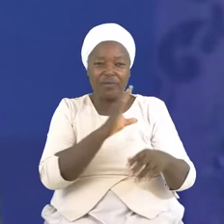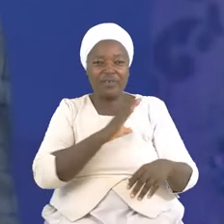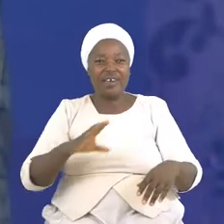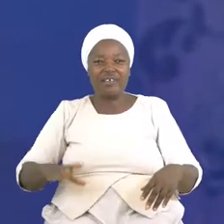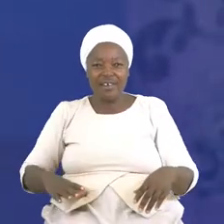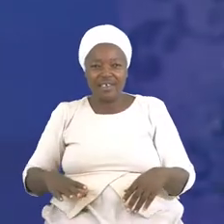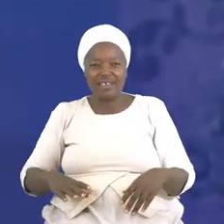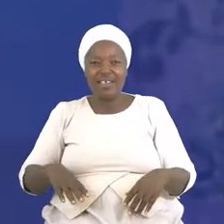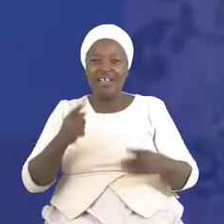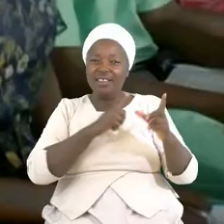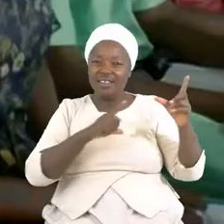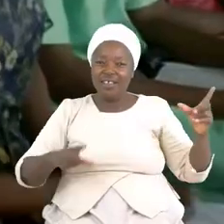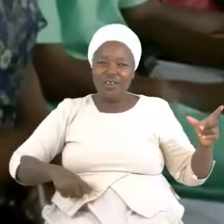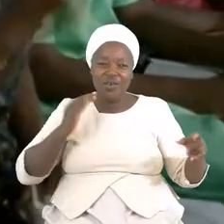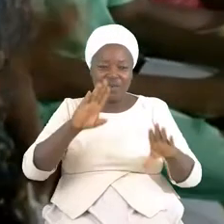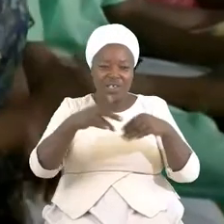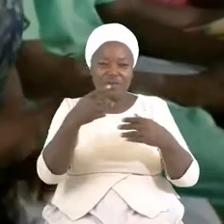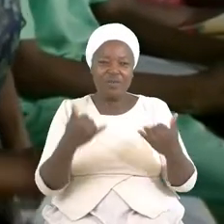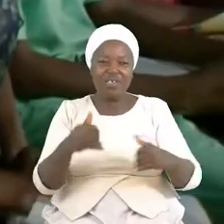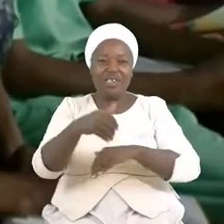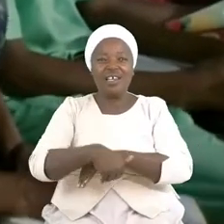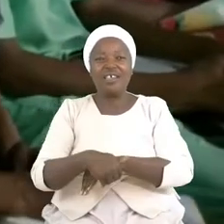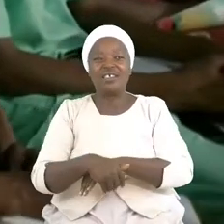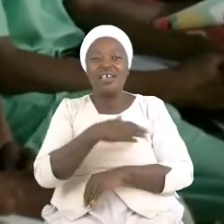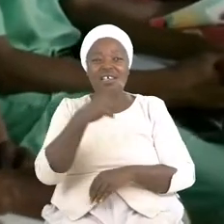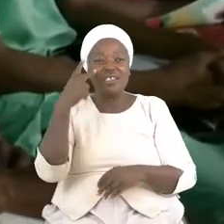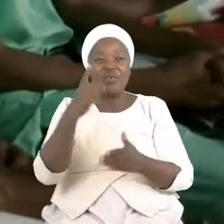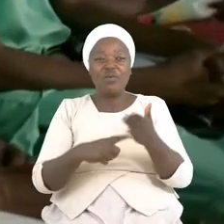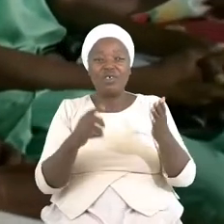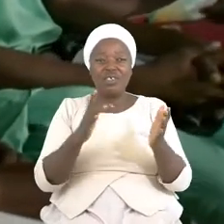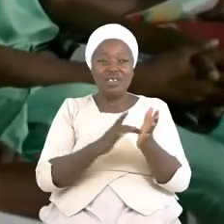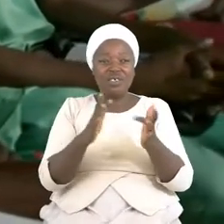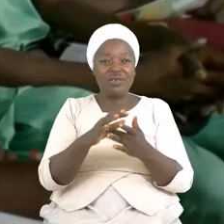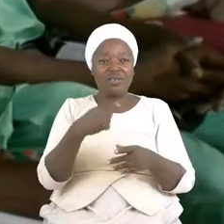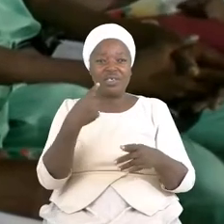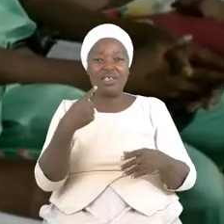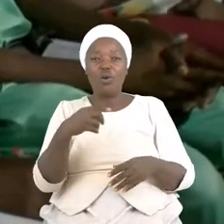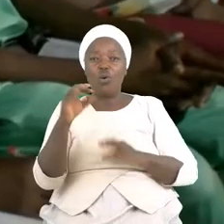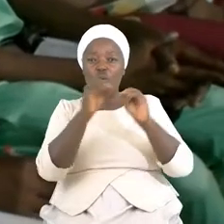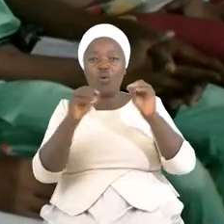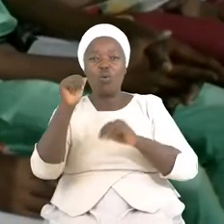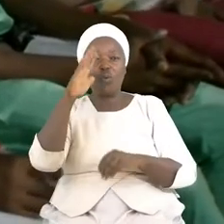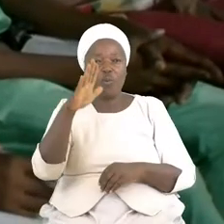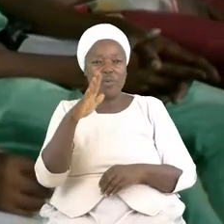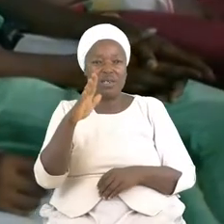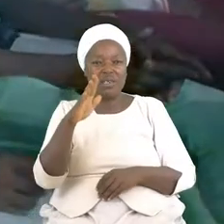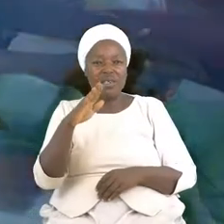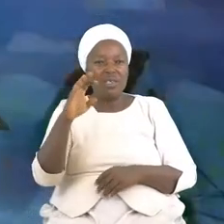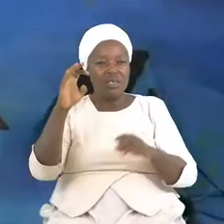the Lord will give you tonight. And look at what Jesus said, O woman, he didn't say, O